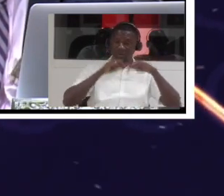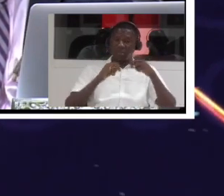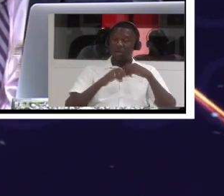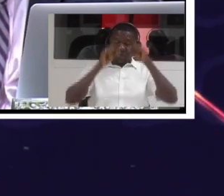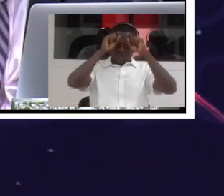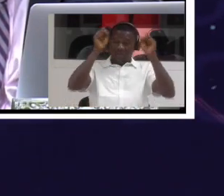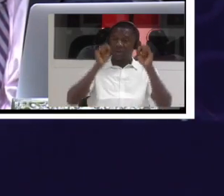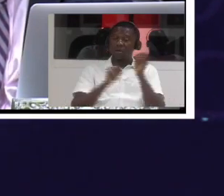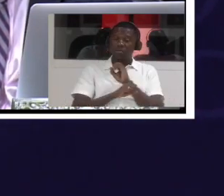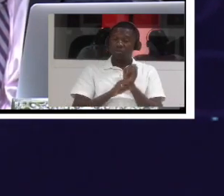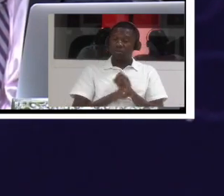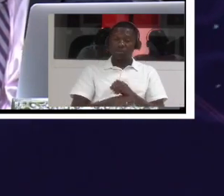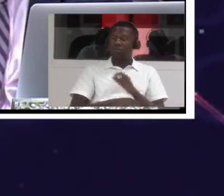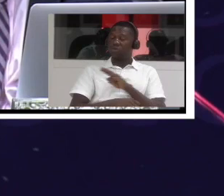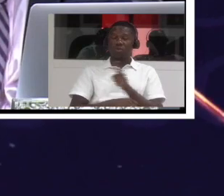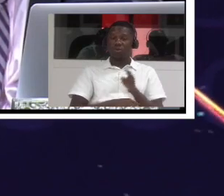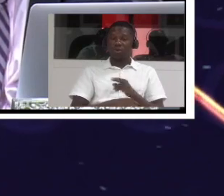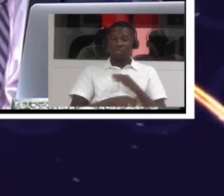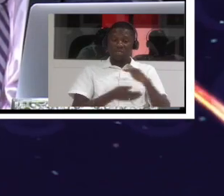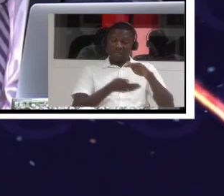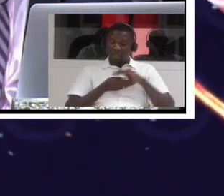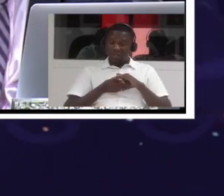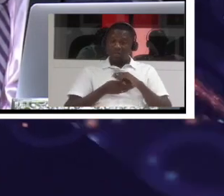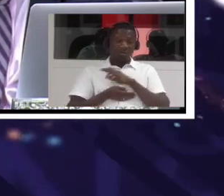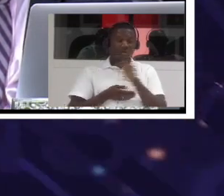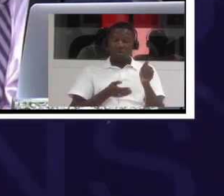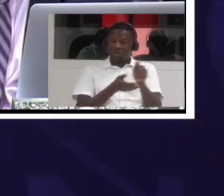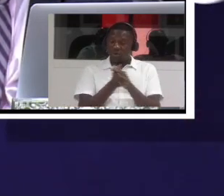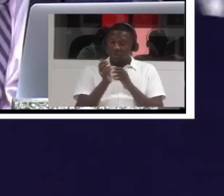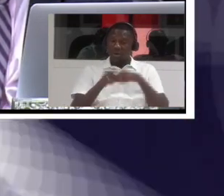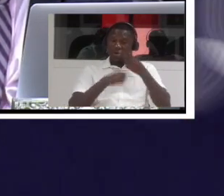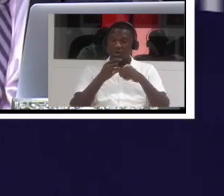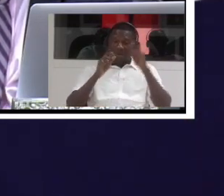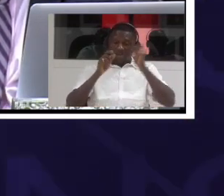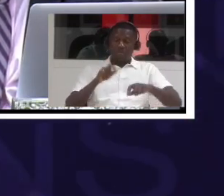He received no compensation? No. About the burning of his radio station? Nothing.